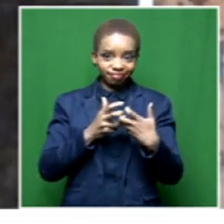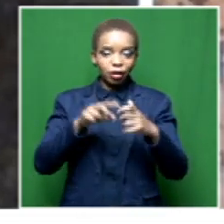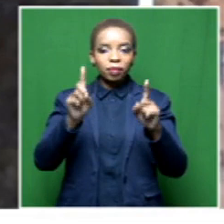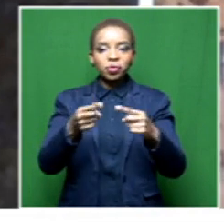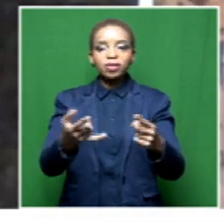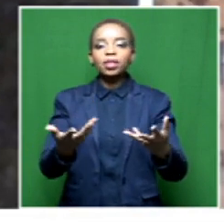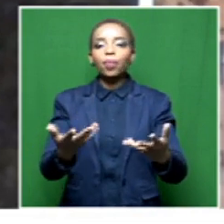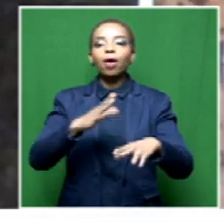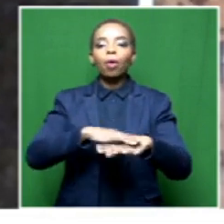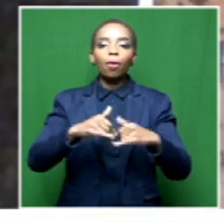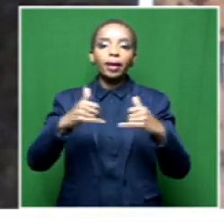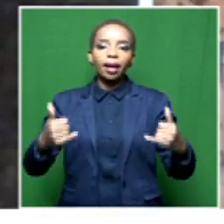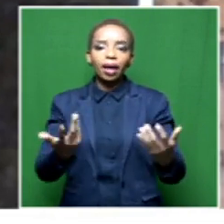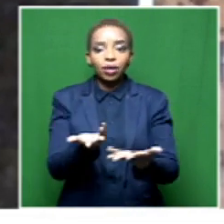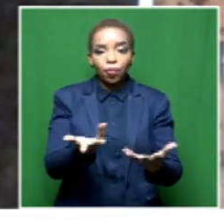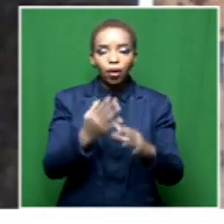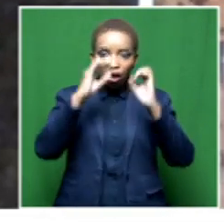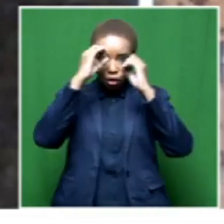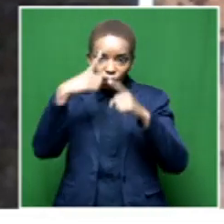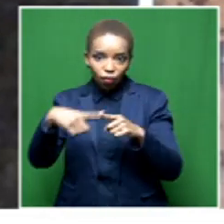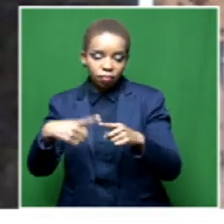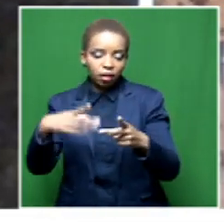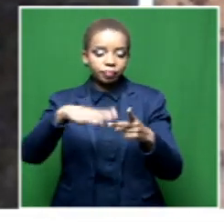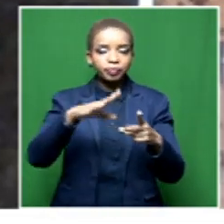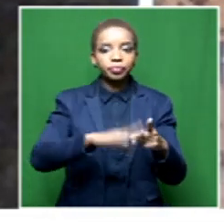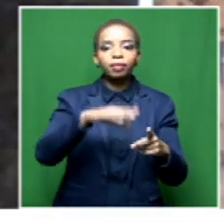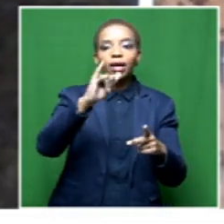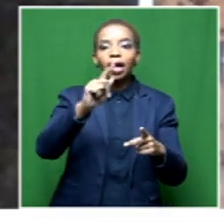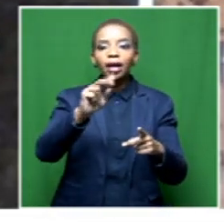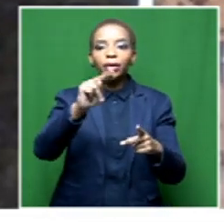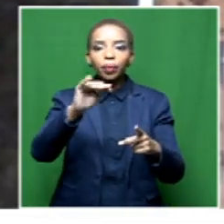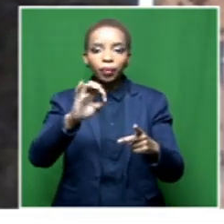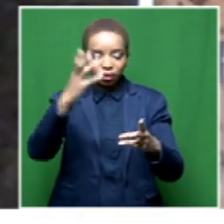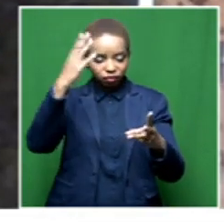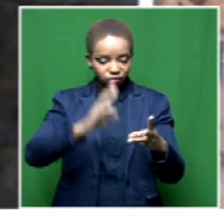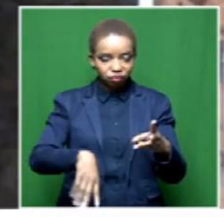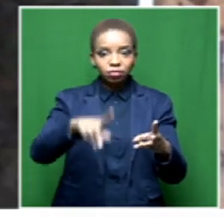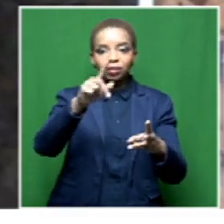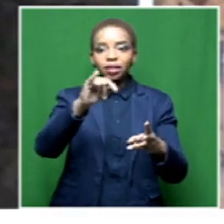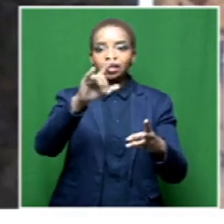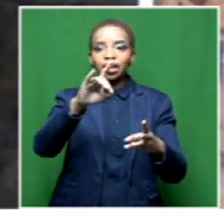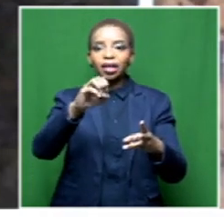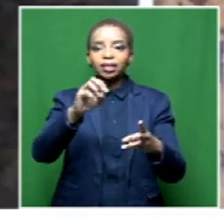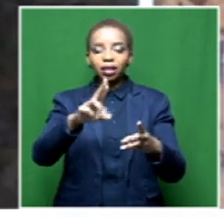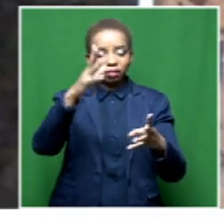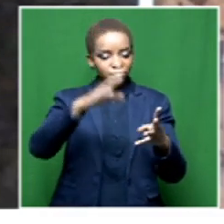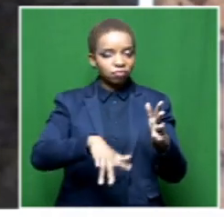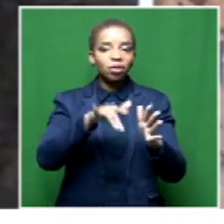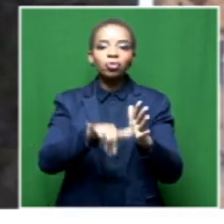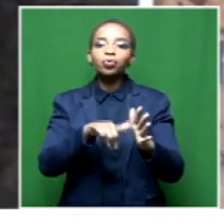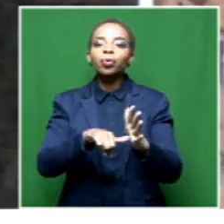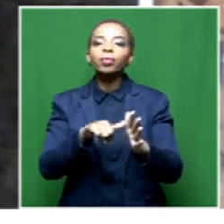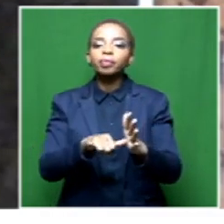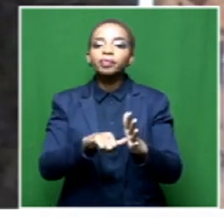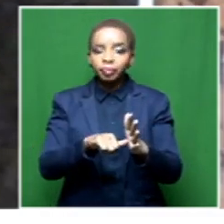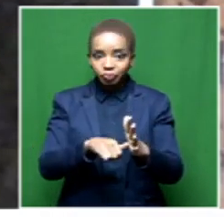all online stores such as Google Play, iTunes, Tidal, and many more, YouTube as well.